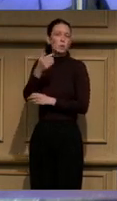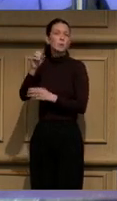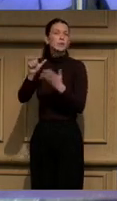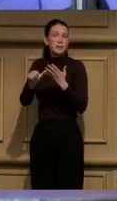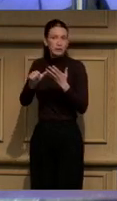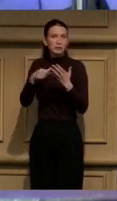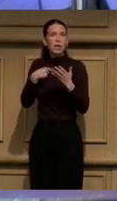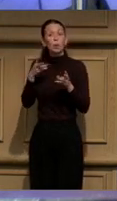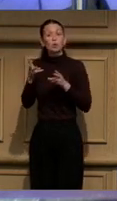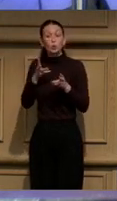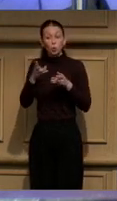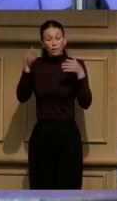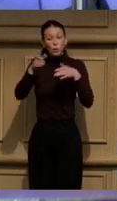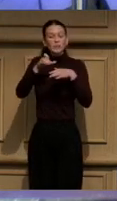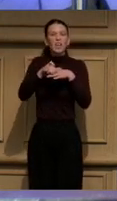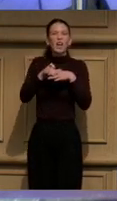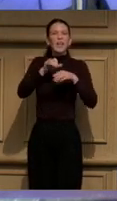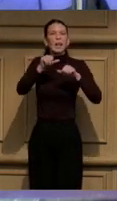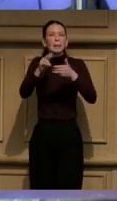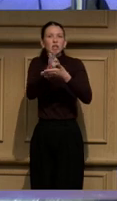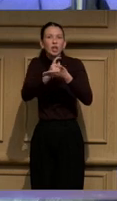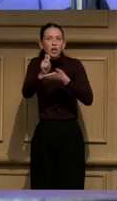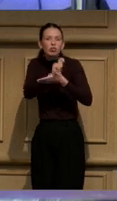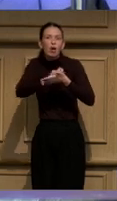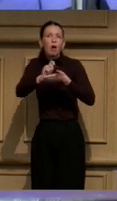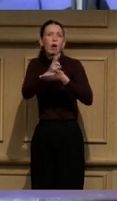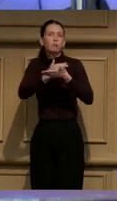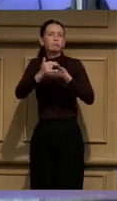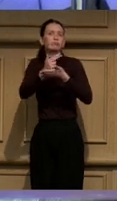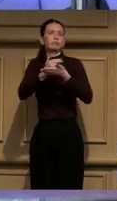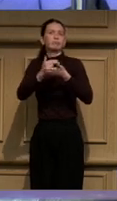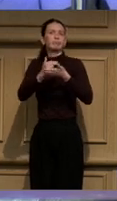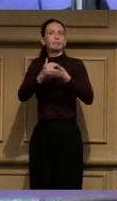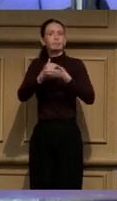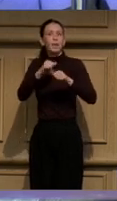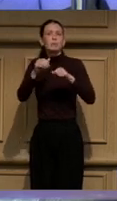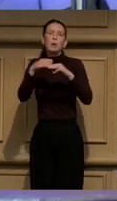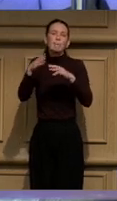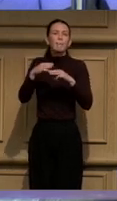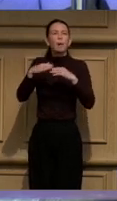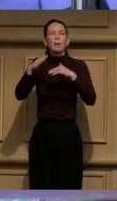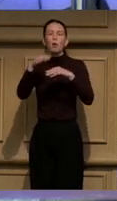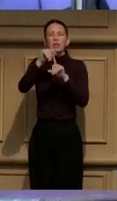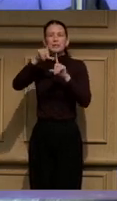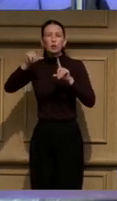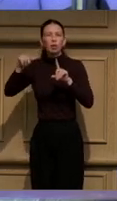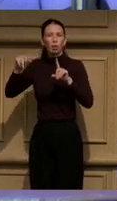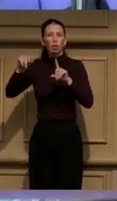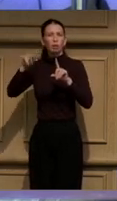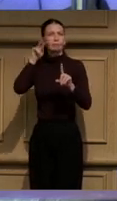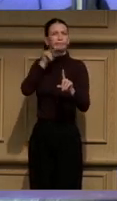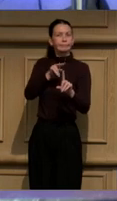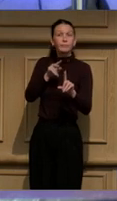animated drawing and visual and like more with the digital format, but I wasn't very happy.